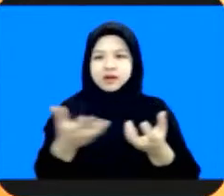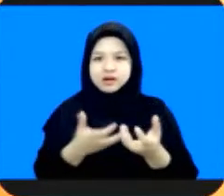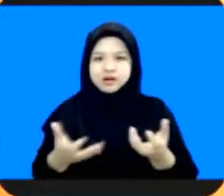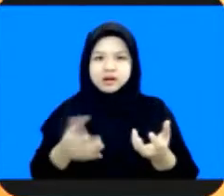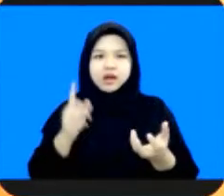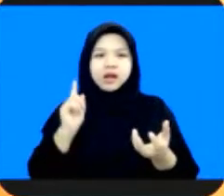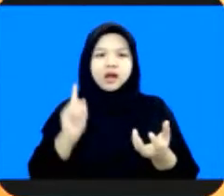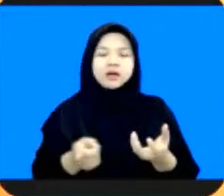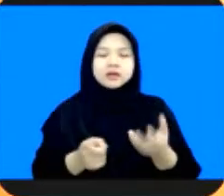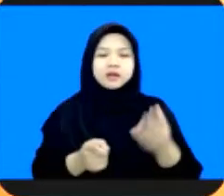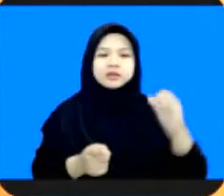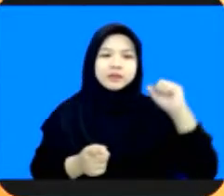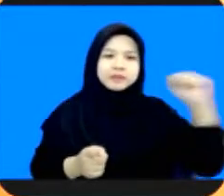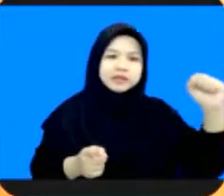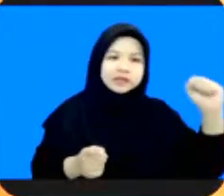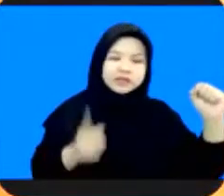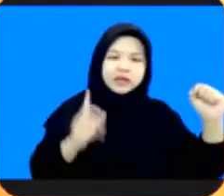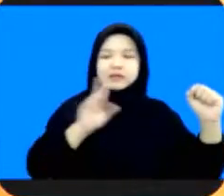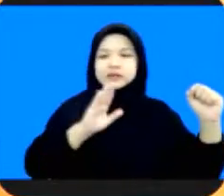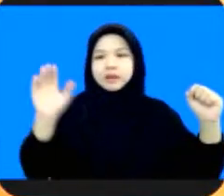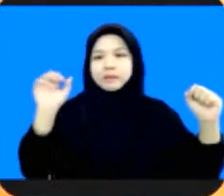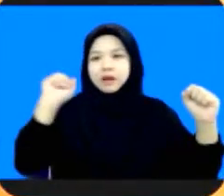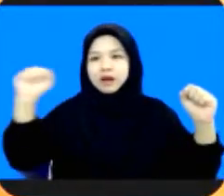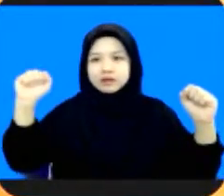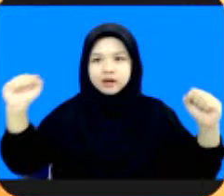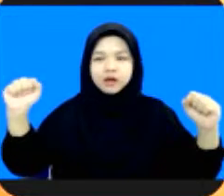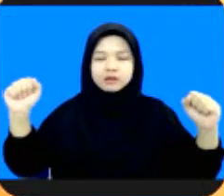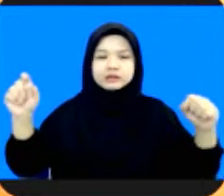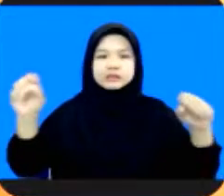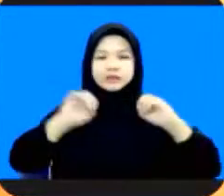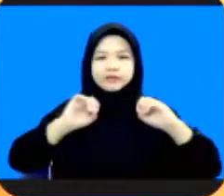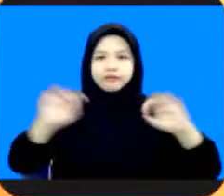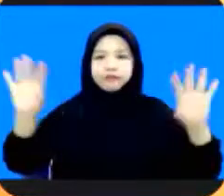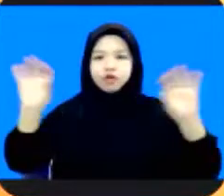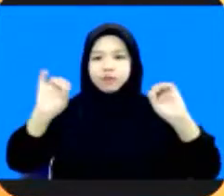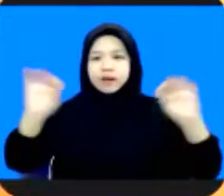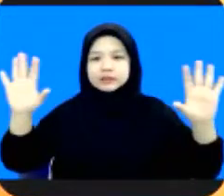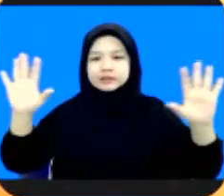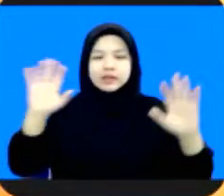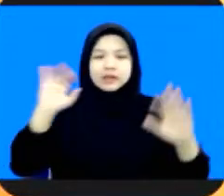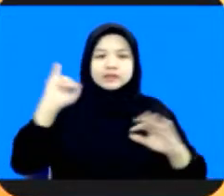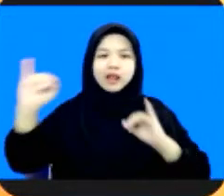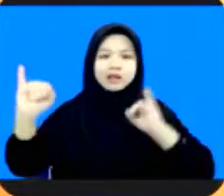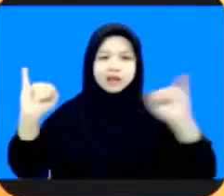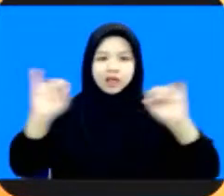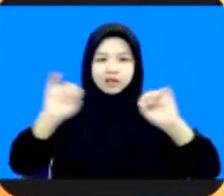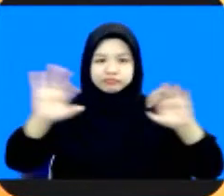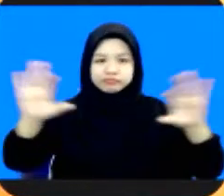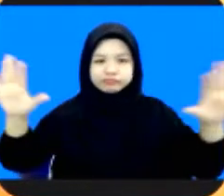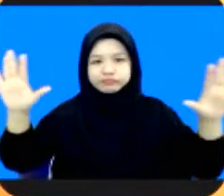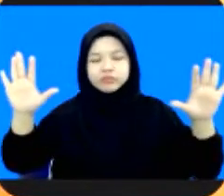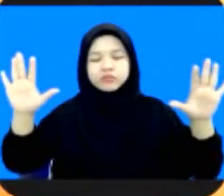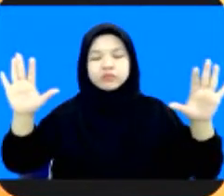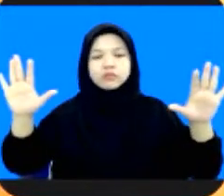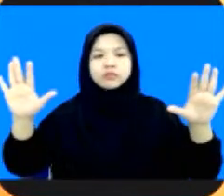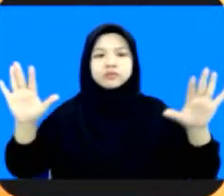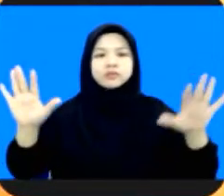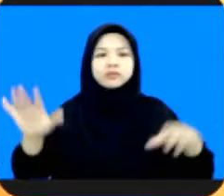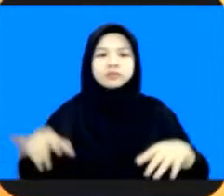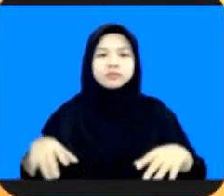news on both sides. They all died out because even if you